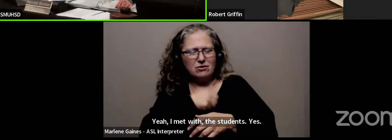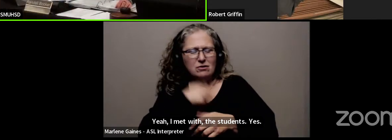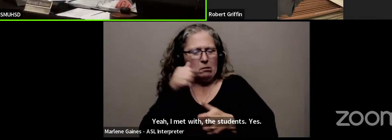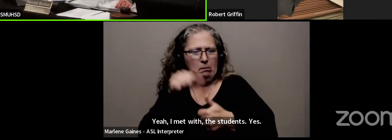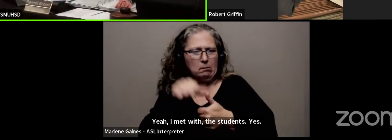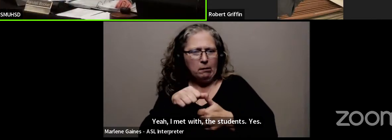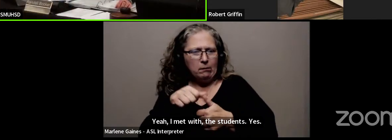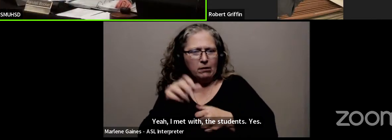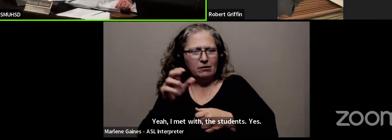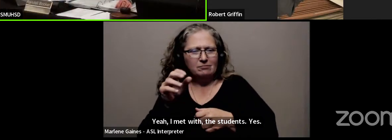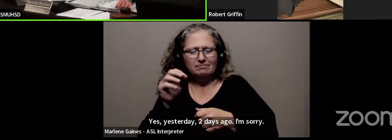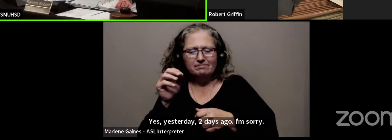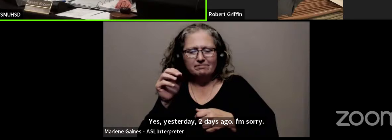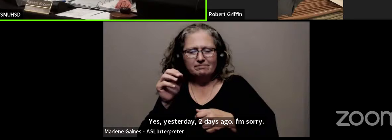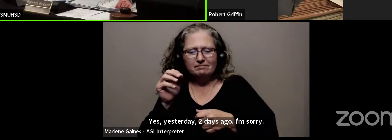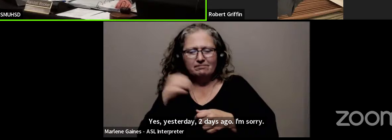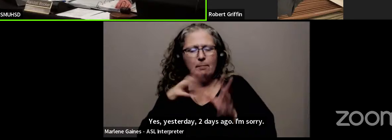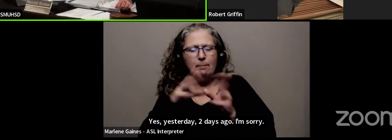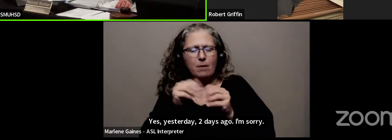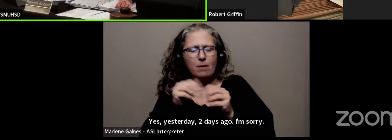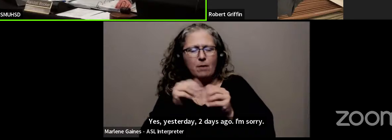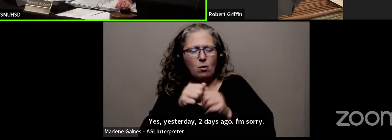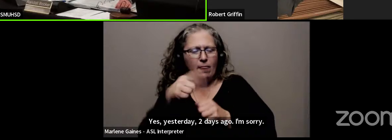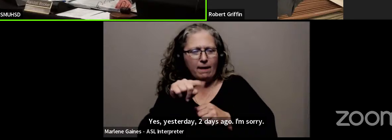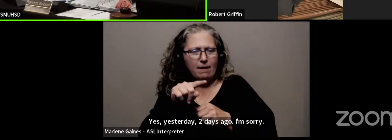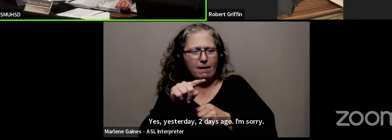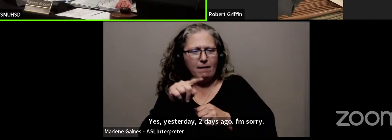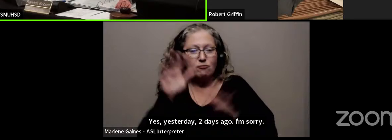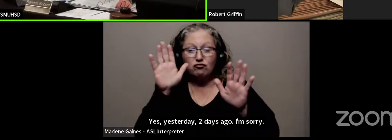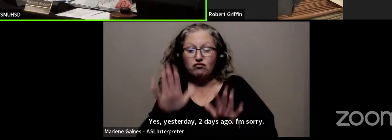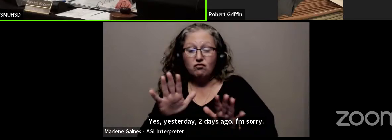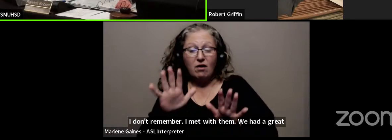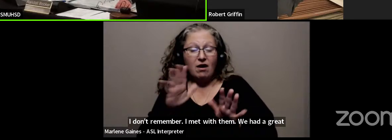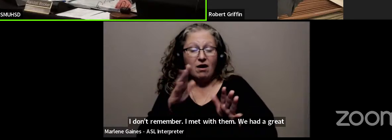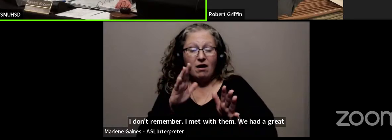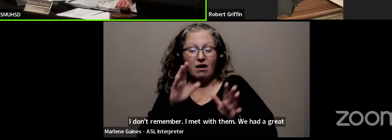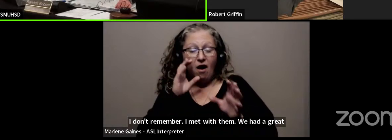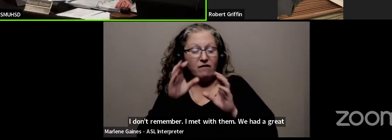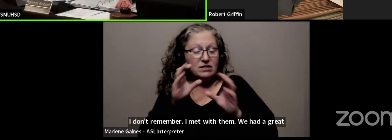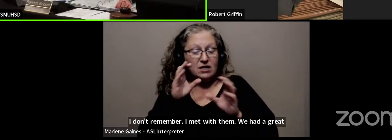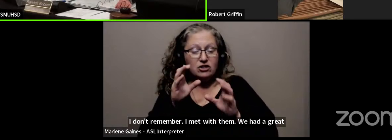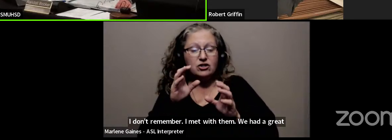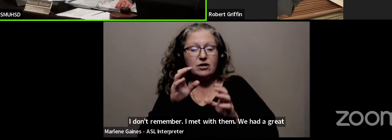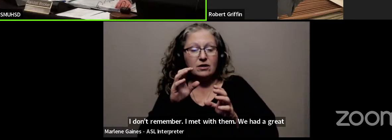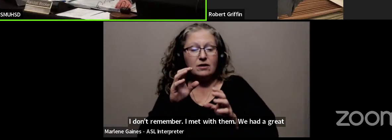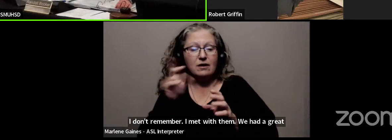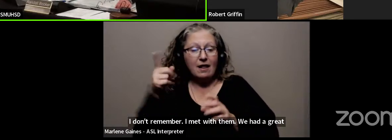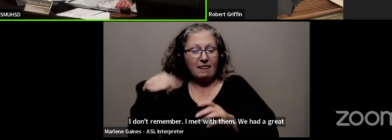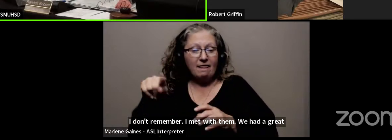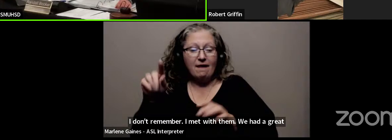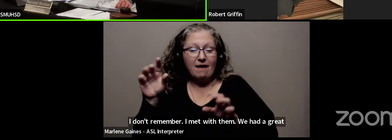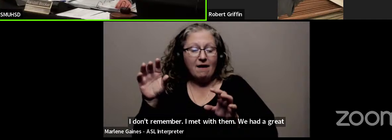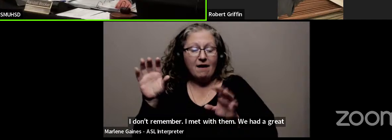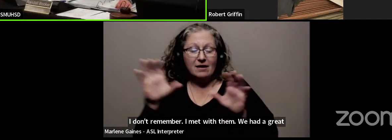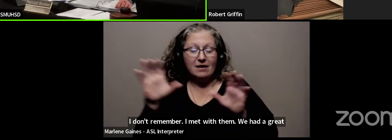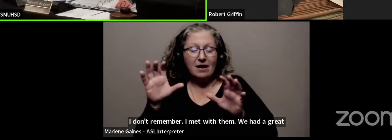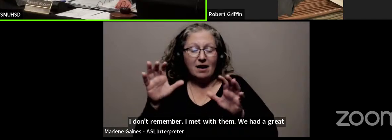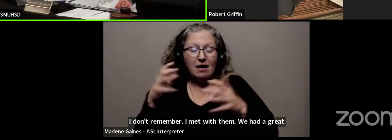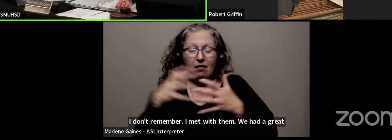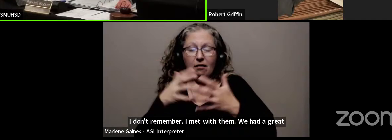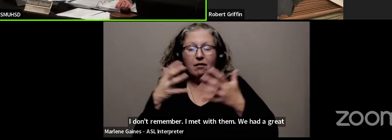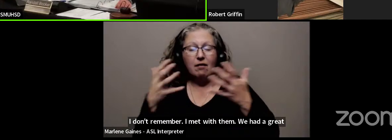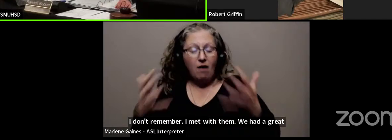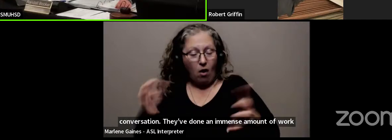remember. Met with them. We had a great conversation. They've done an immense amount of